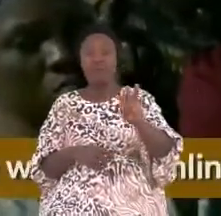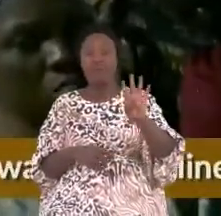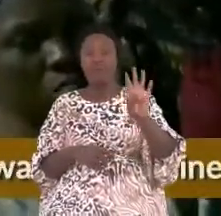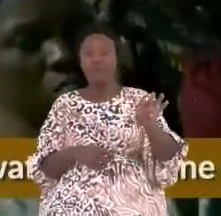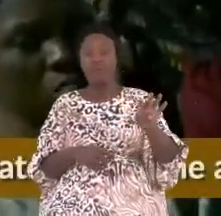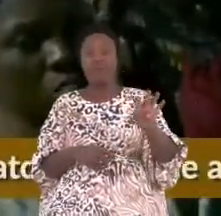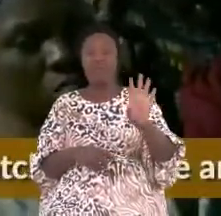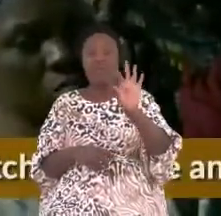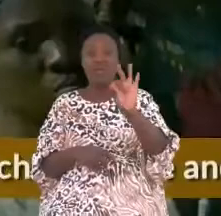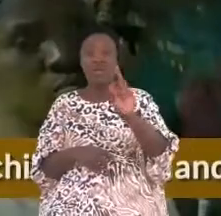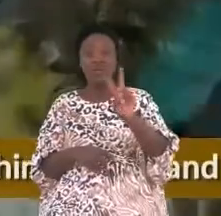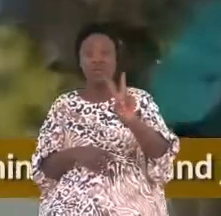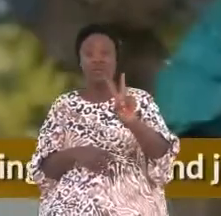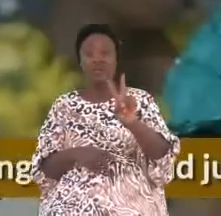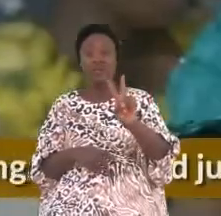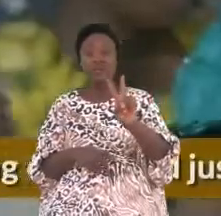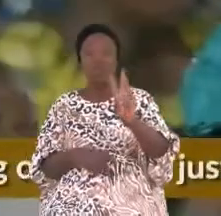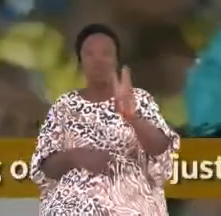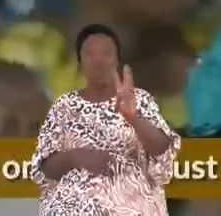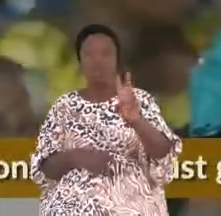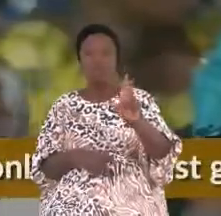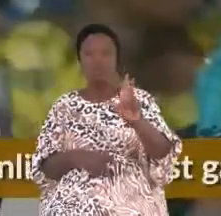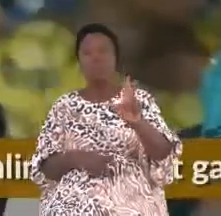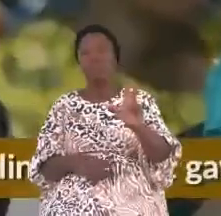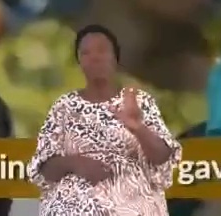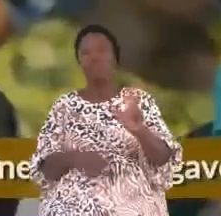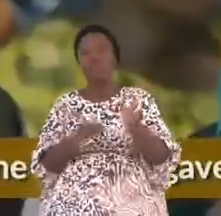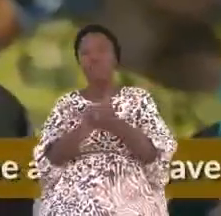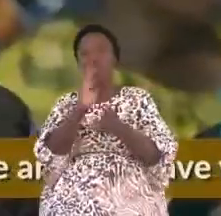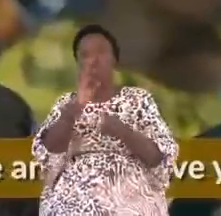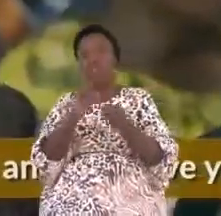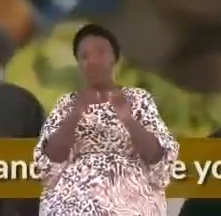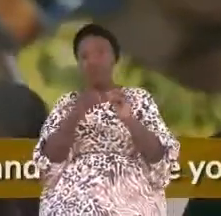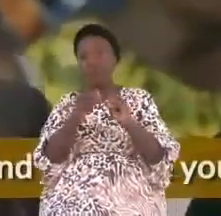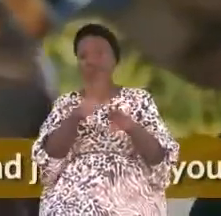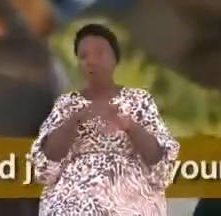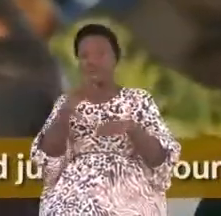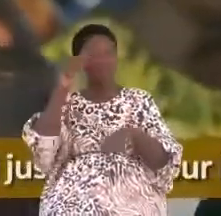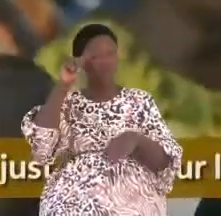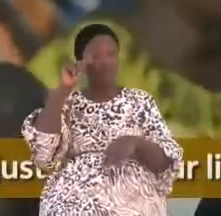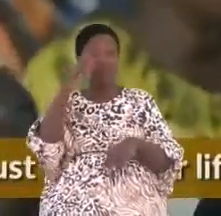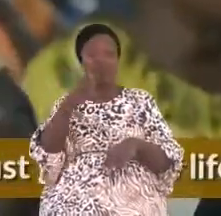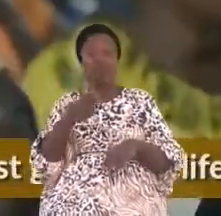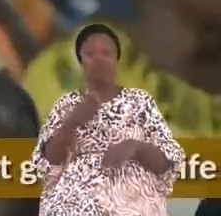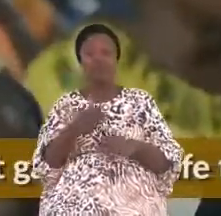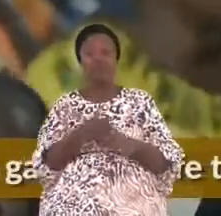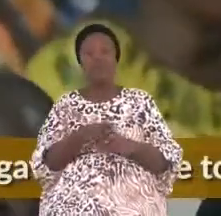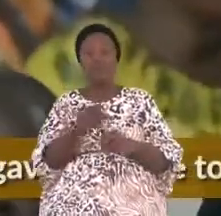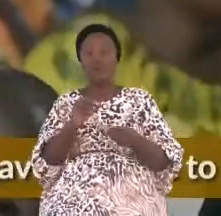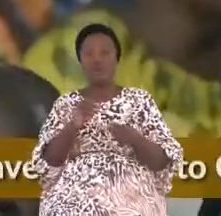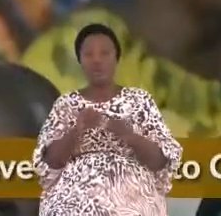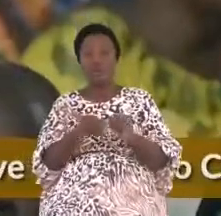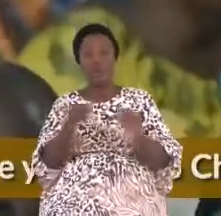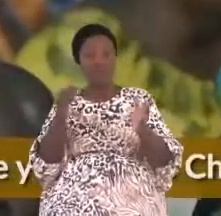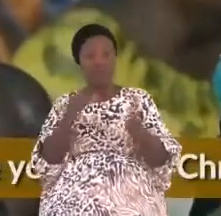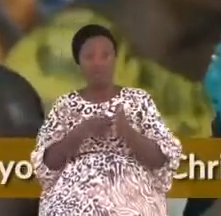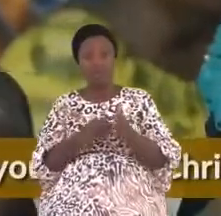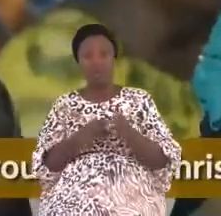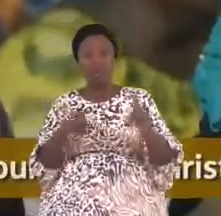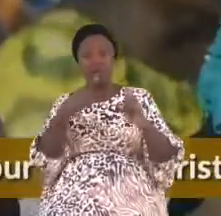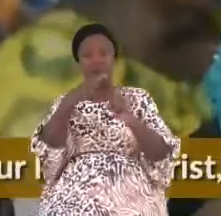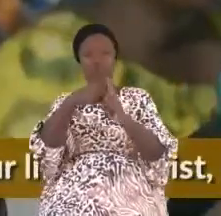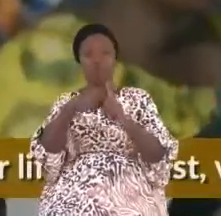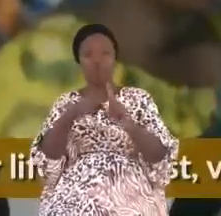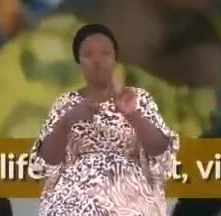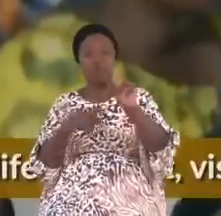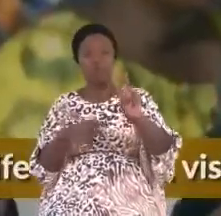nine two six three that's the number on the on the screen there the number again is plus 234